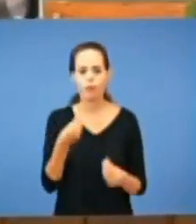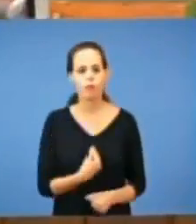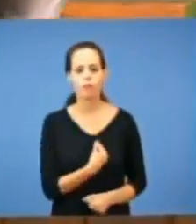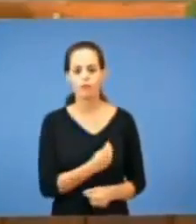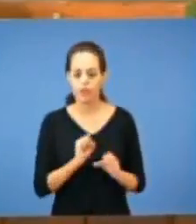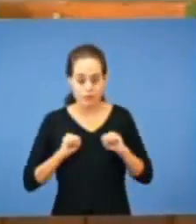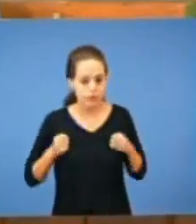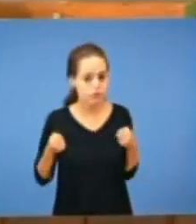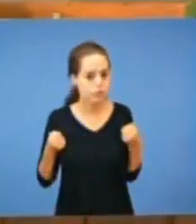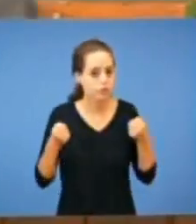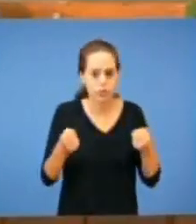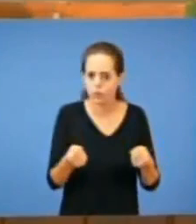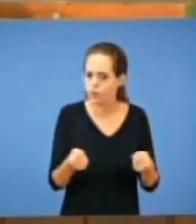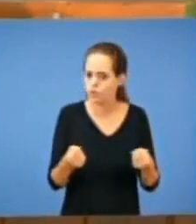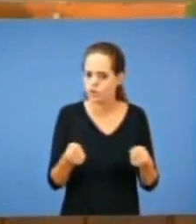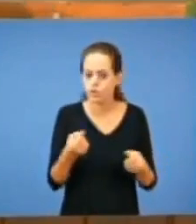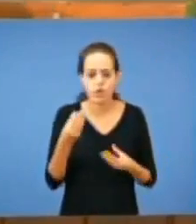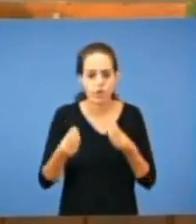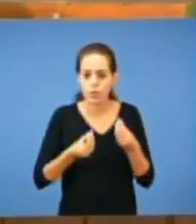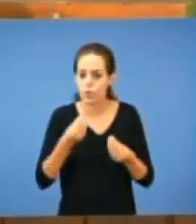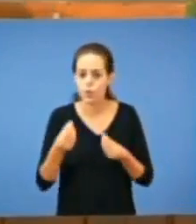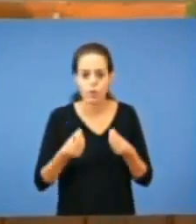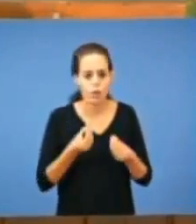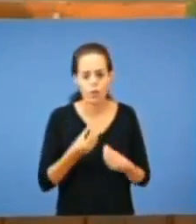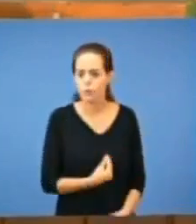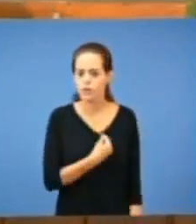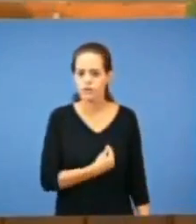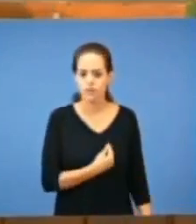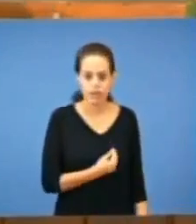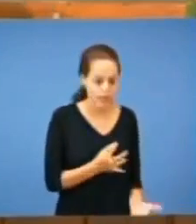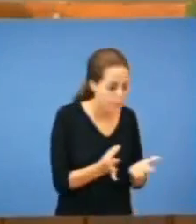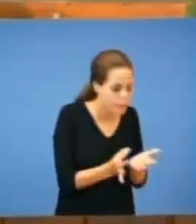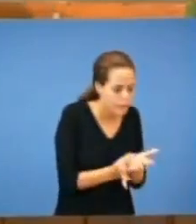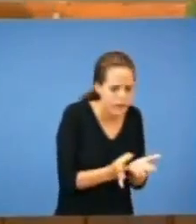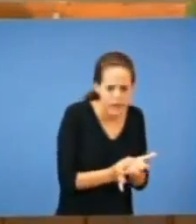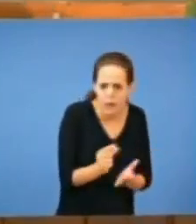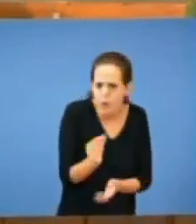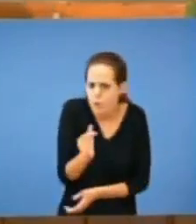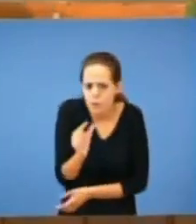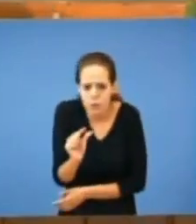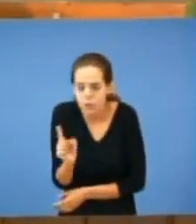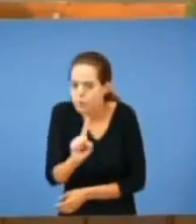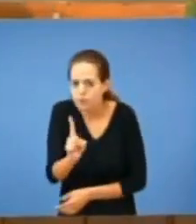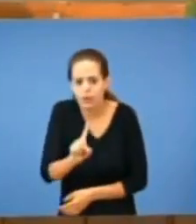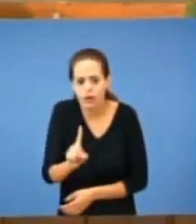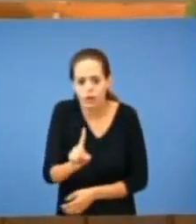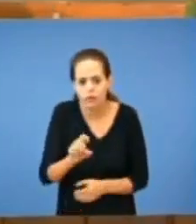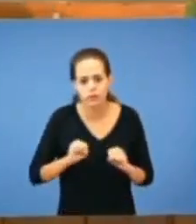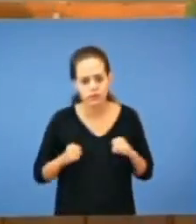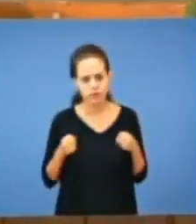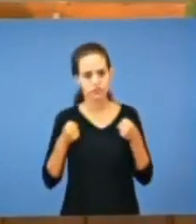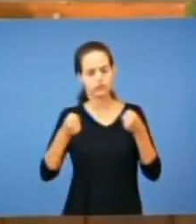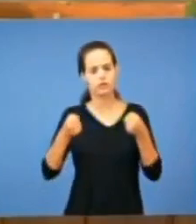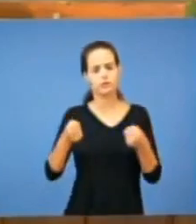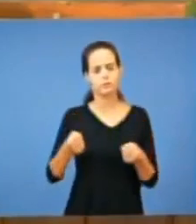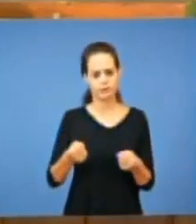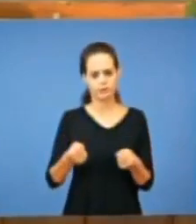this. You're not going to live off of a coin that you found here, another found there. This doesn't exist.